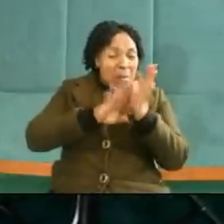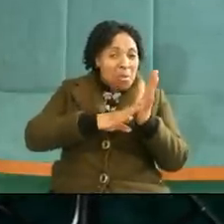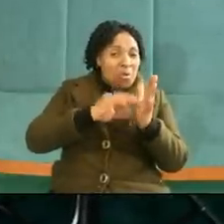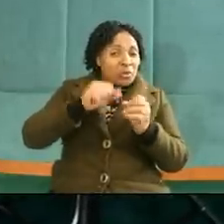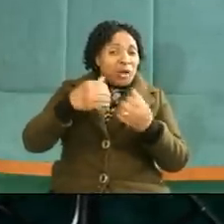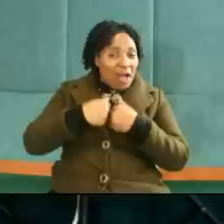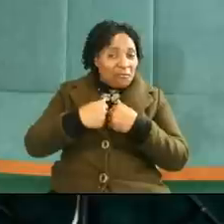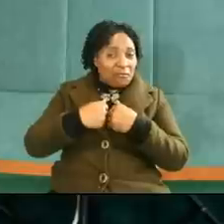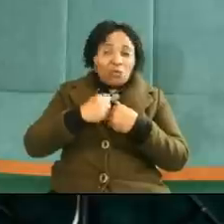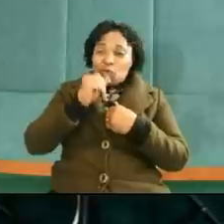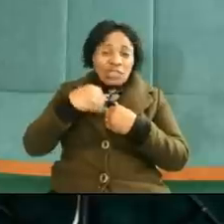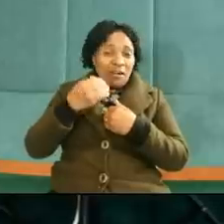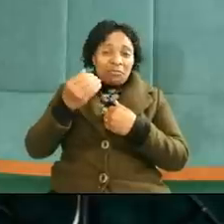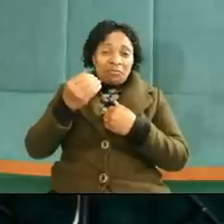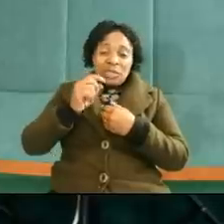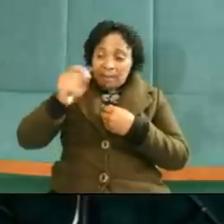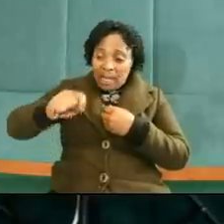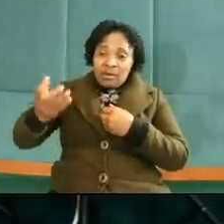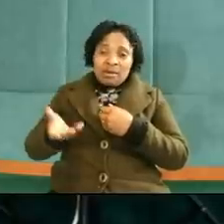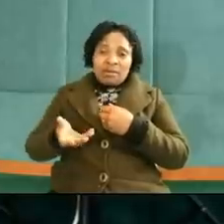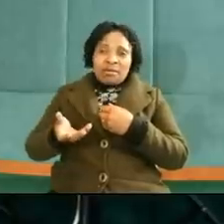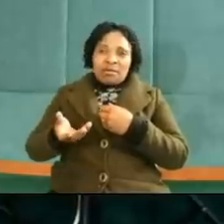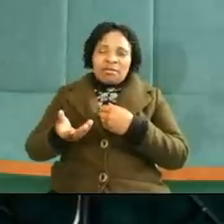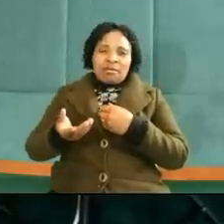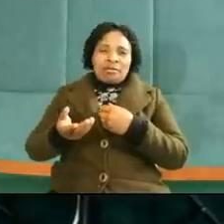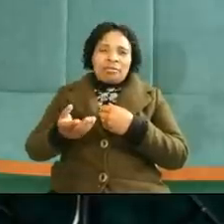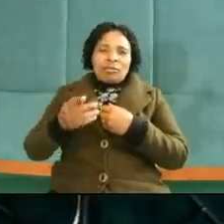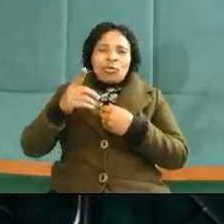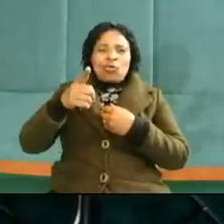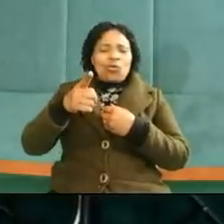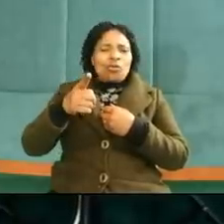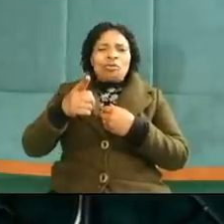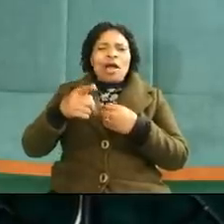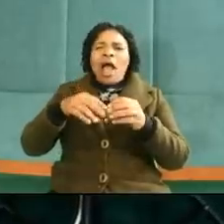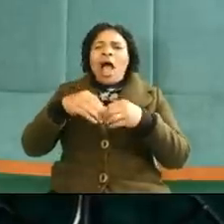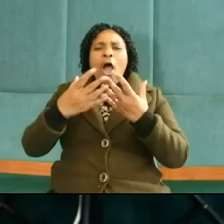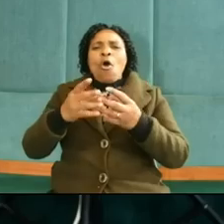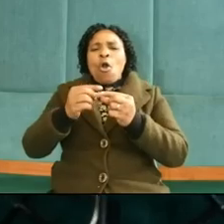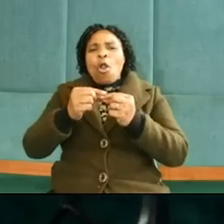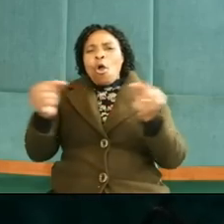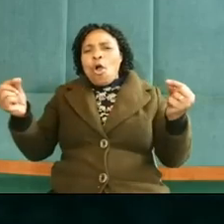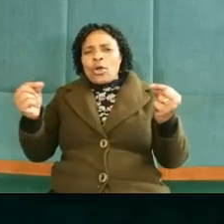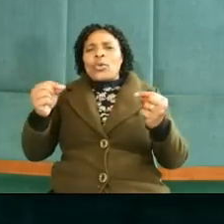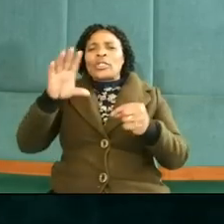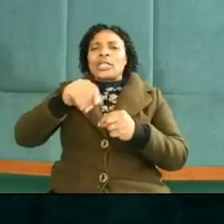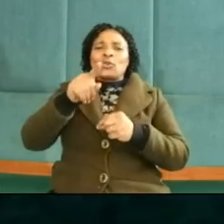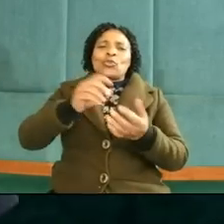Amen? How long it would take us to write Psalm 23?